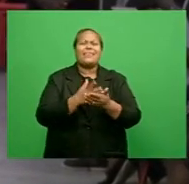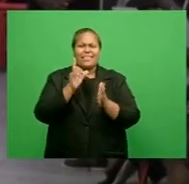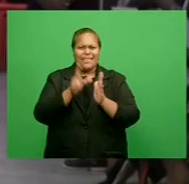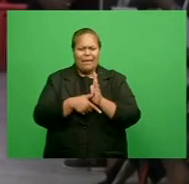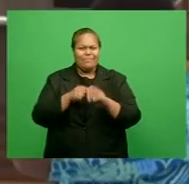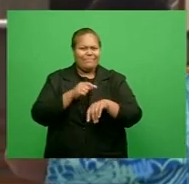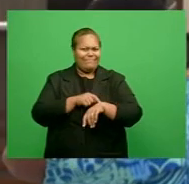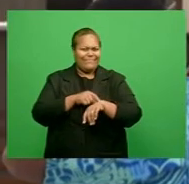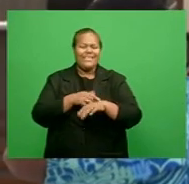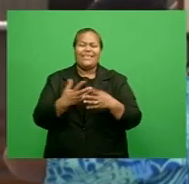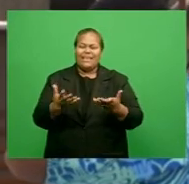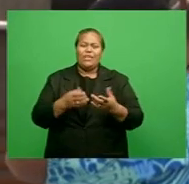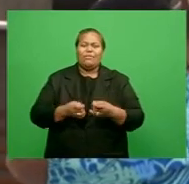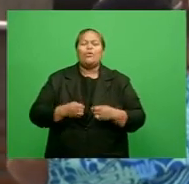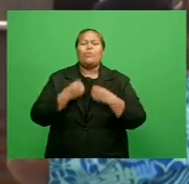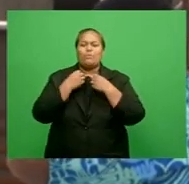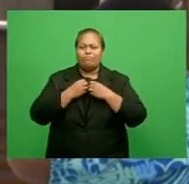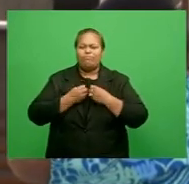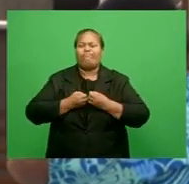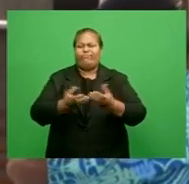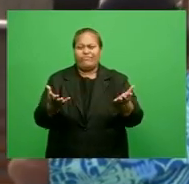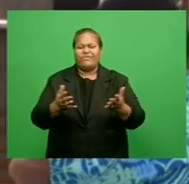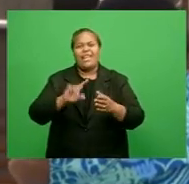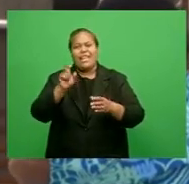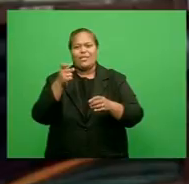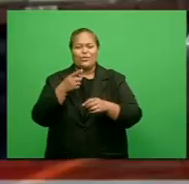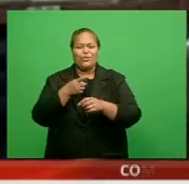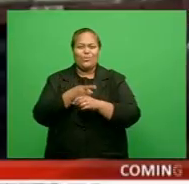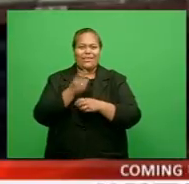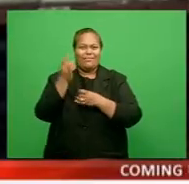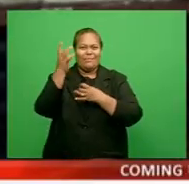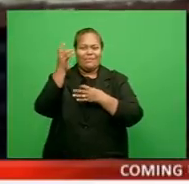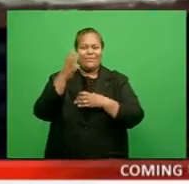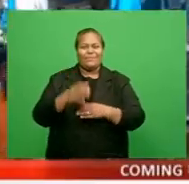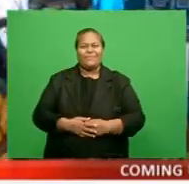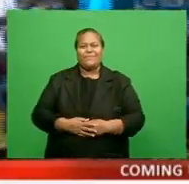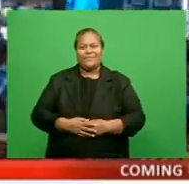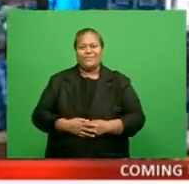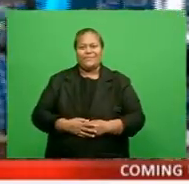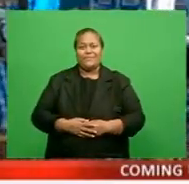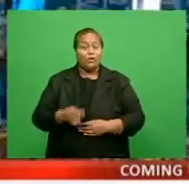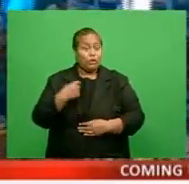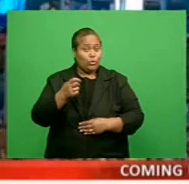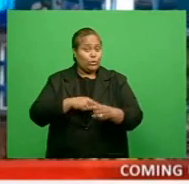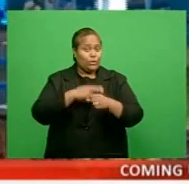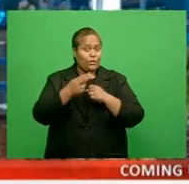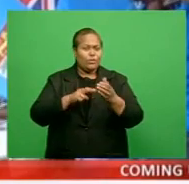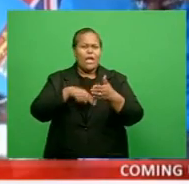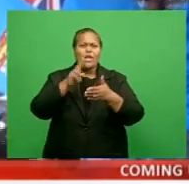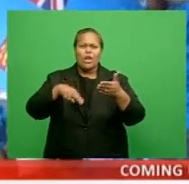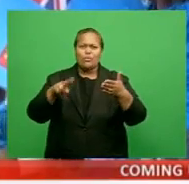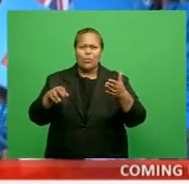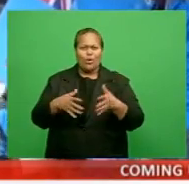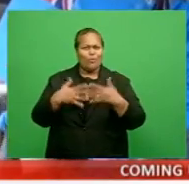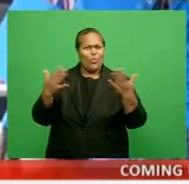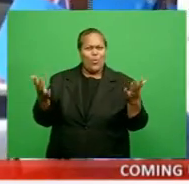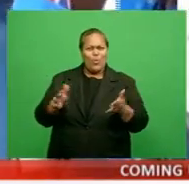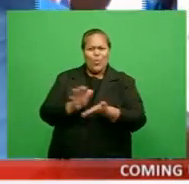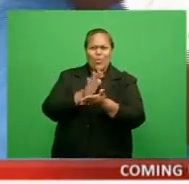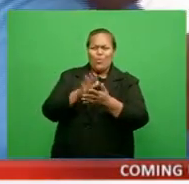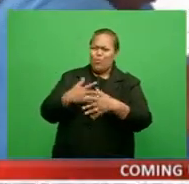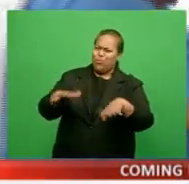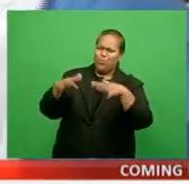week. Sainiani Boiler, FBC News. Up ahead, Nausori bustles with Fiji Day